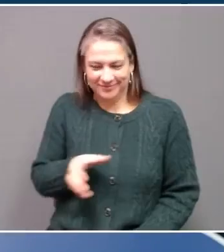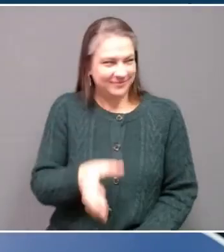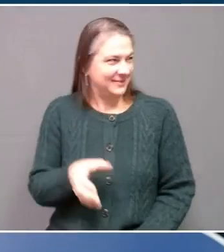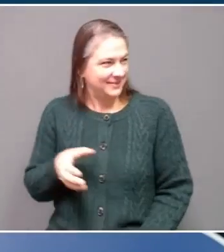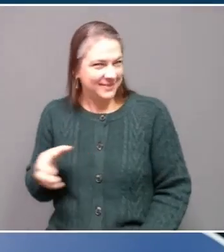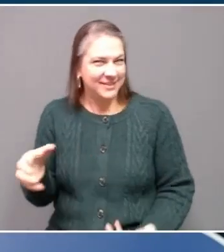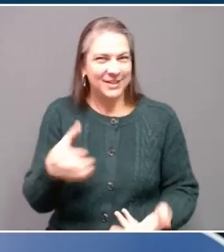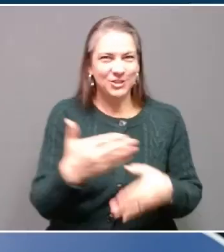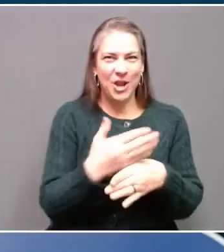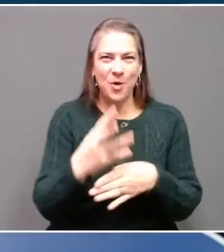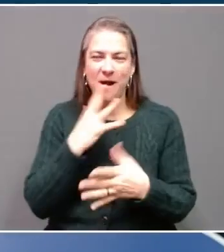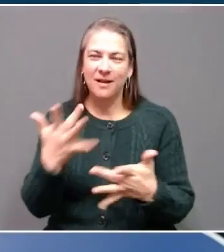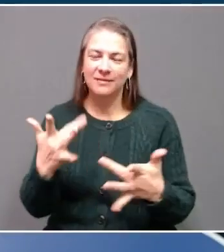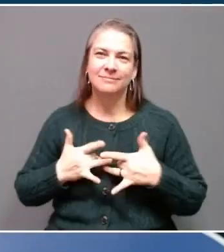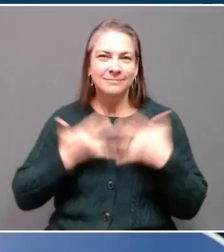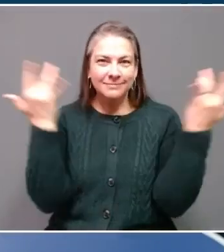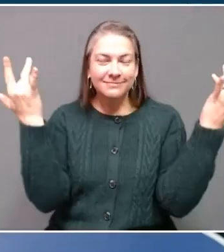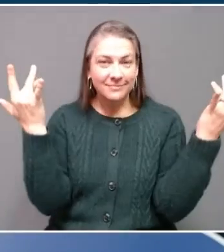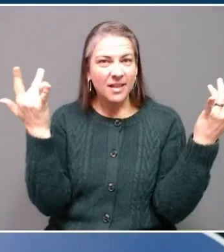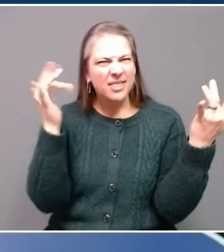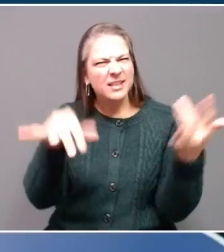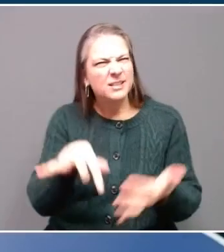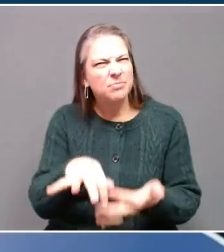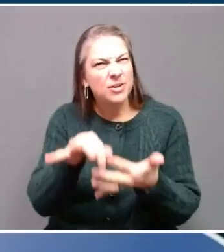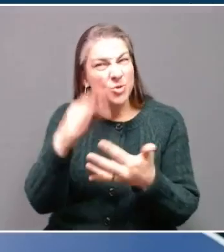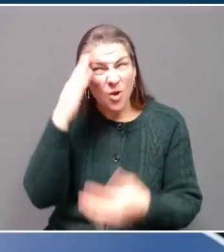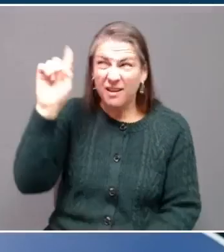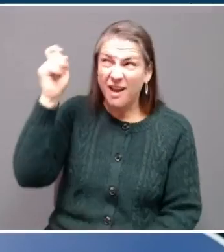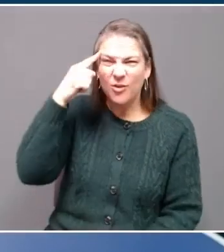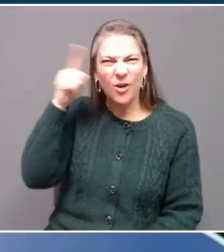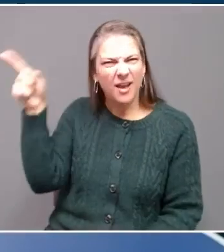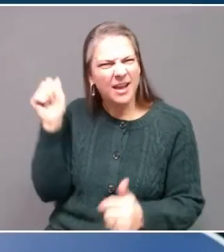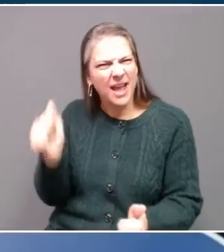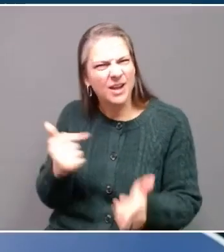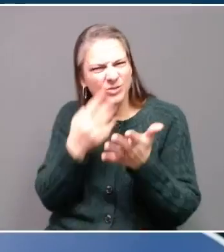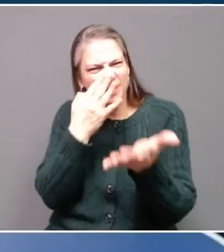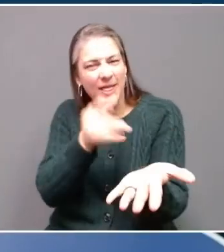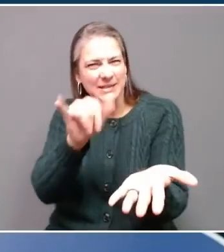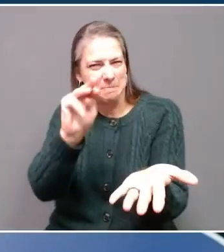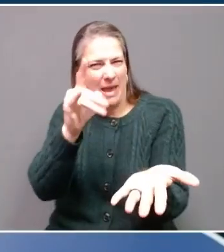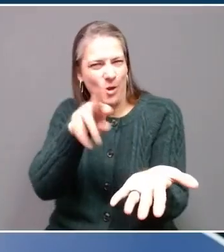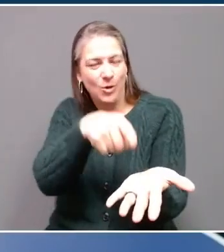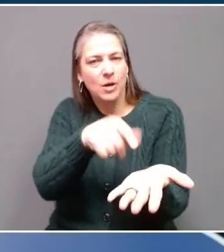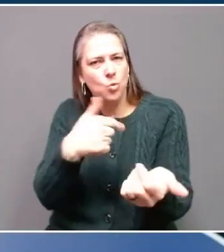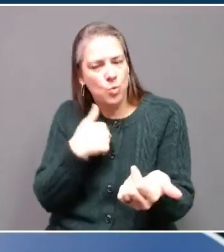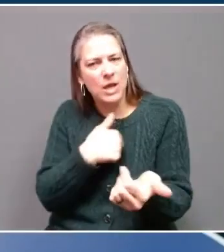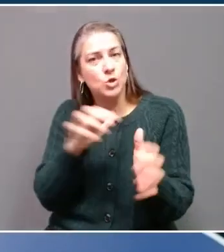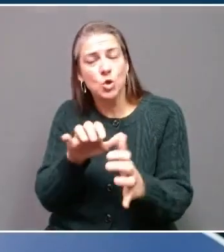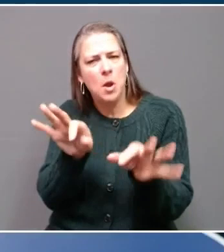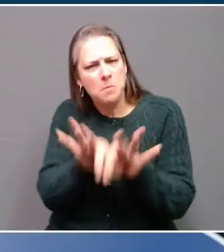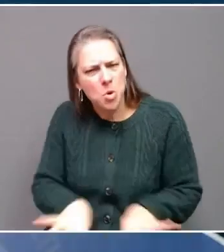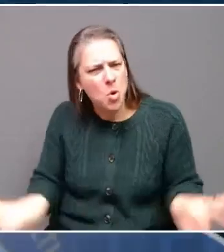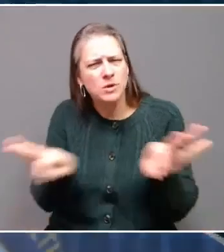through government, we can do really important things. That's the mayor as well. We can do really important things that improve people's